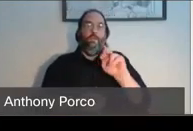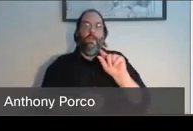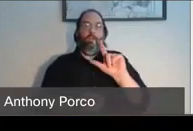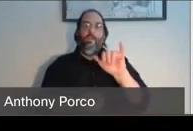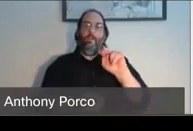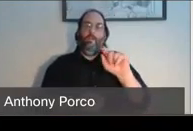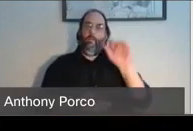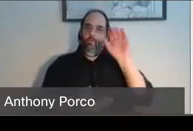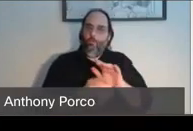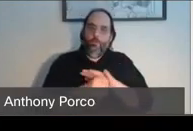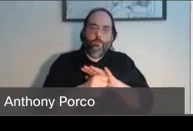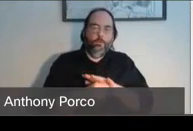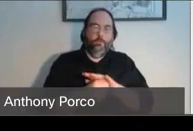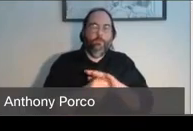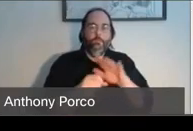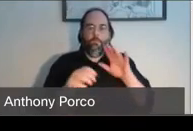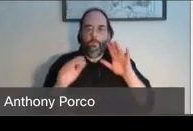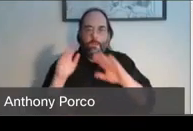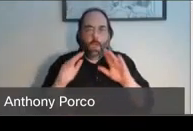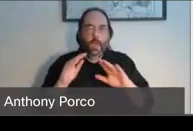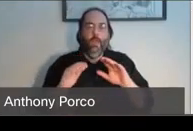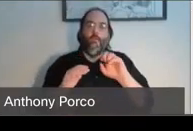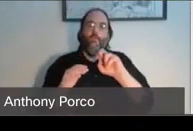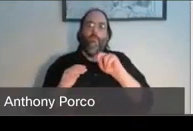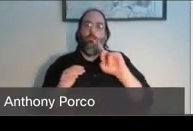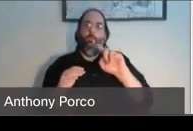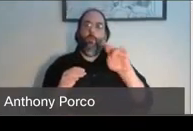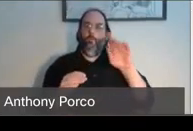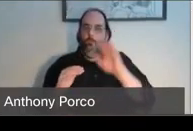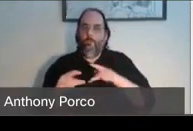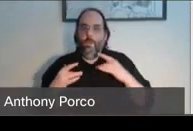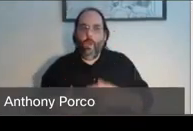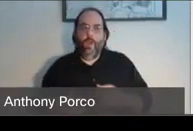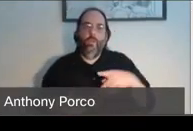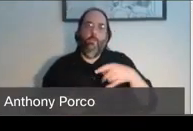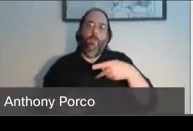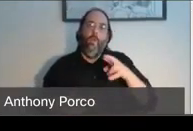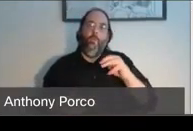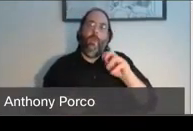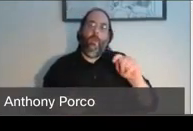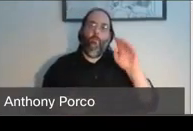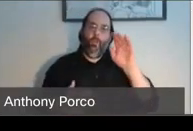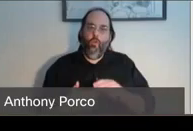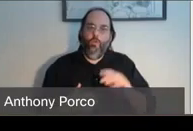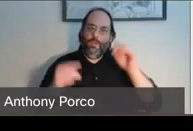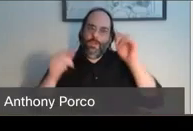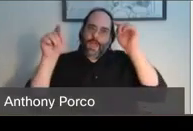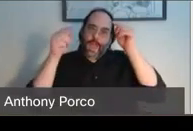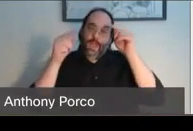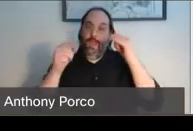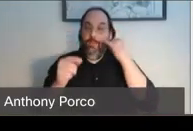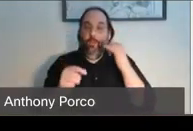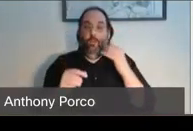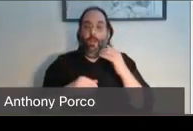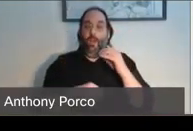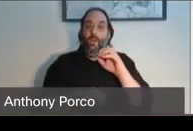anxiety, sandalwood, which combats depression, peppermint, which can soothe tension headaches. Now, if you put any essential oils on your